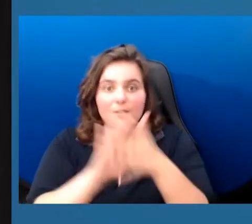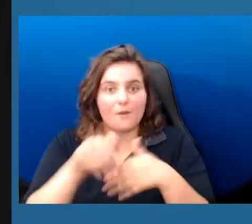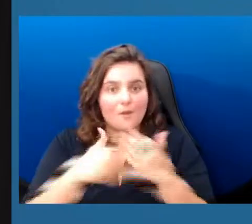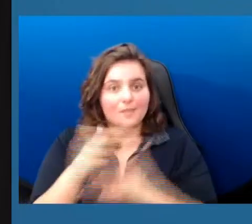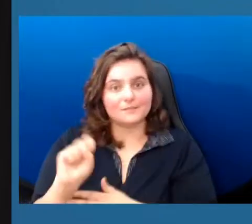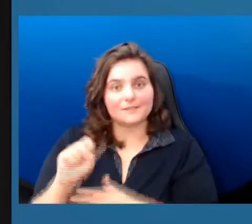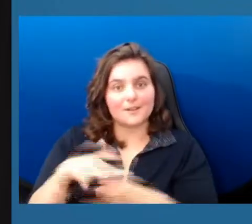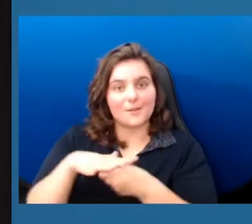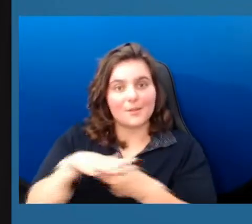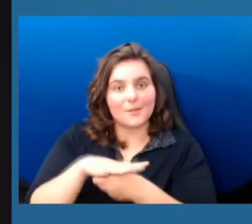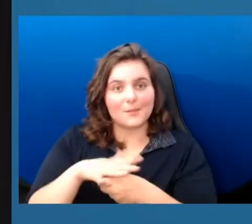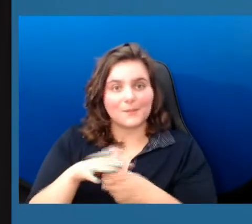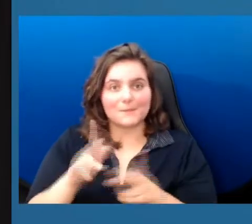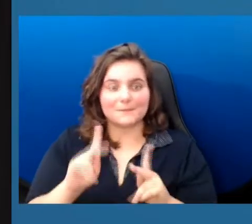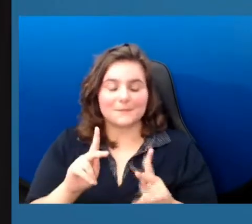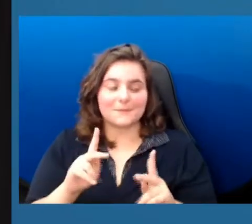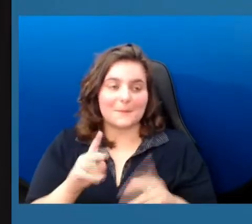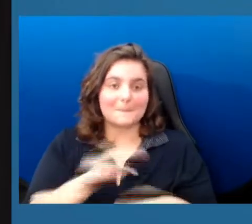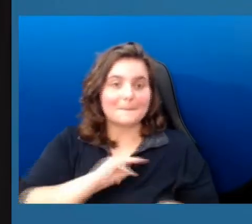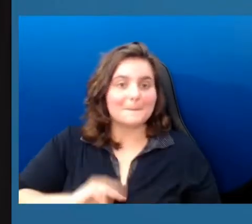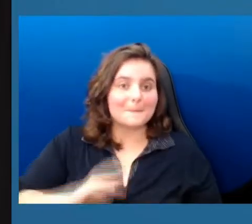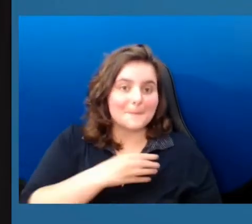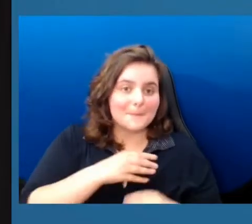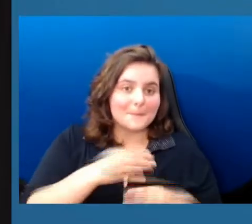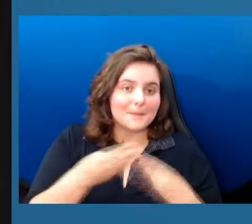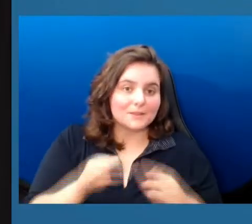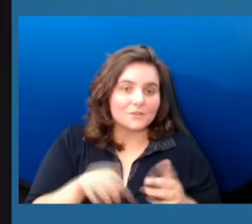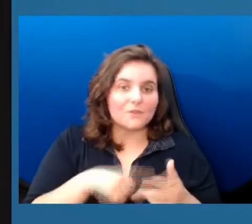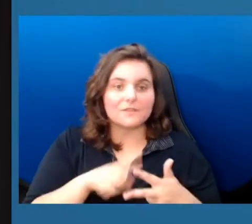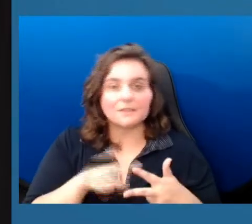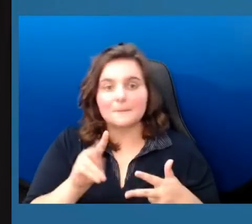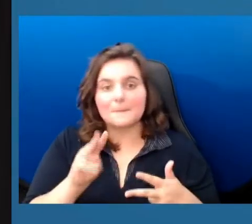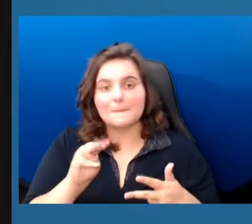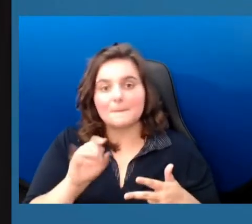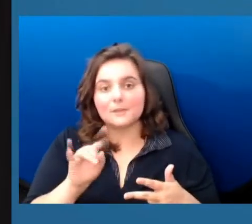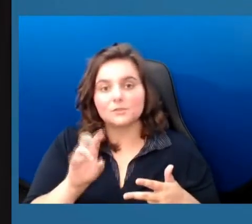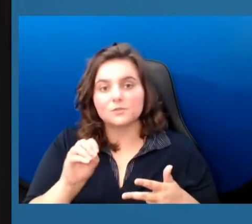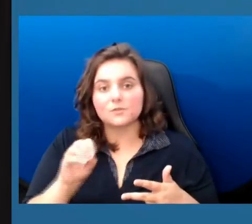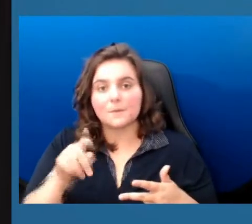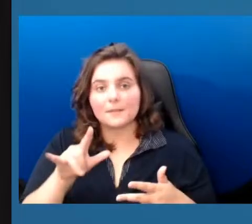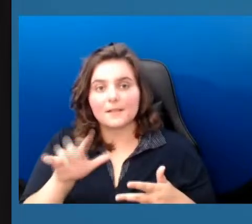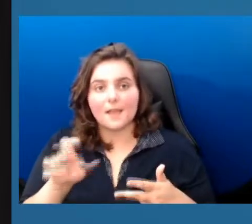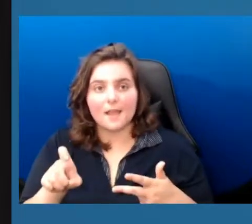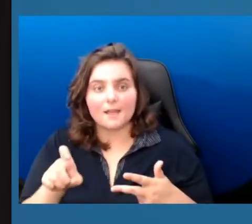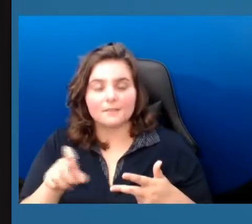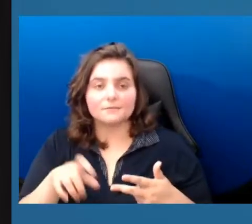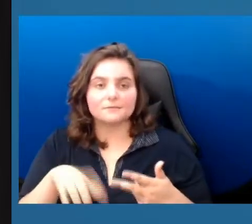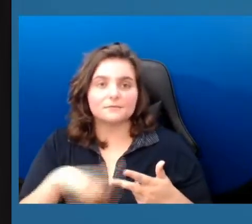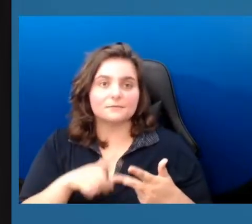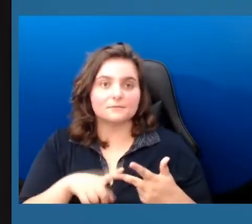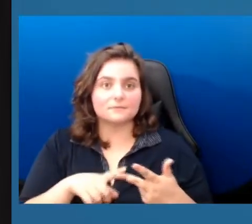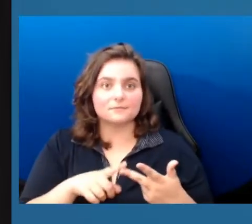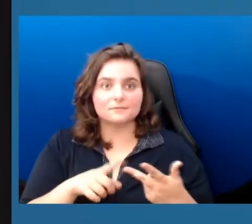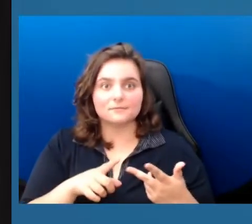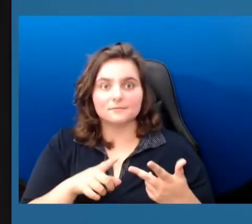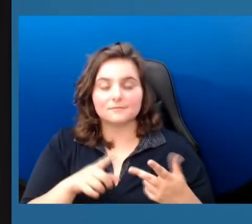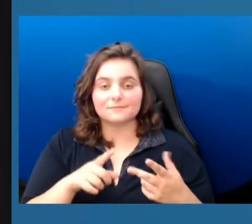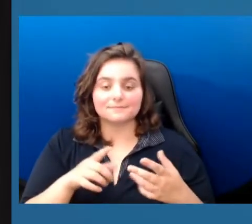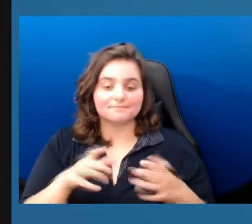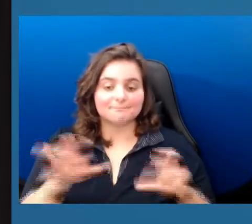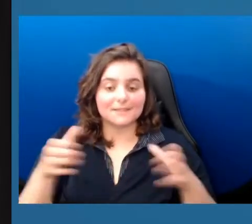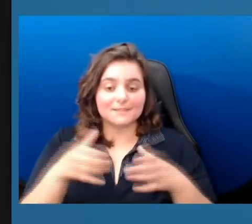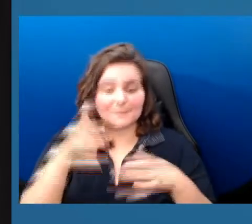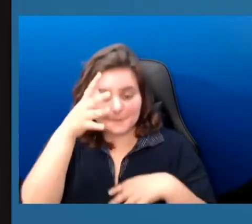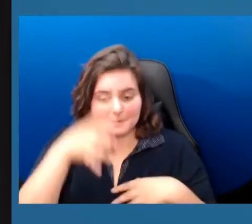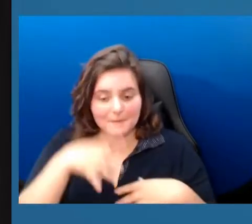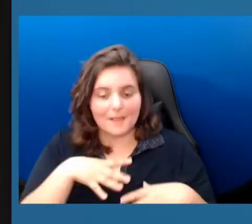office, Metroplex, Superintendent Dr. Cotto, of course, Assemblyman Angela Santa Barbara. You guys are the